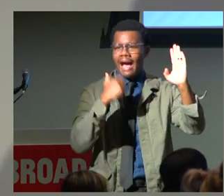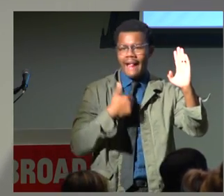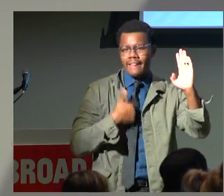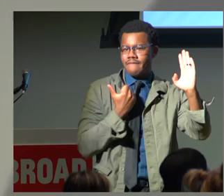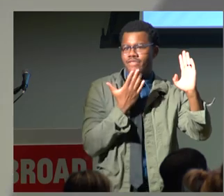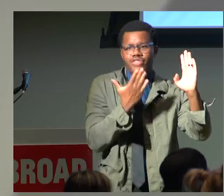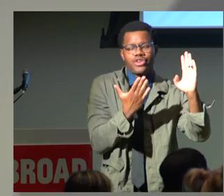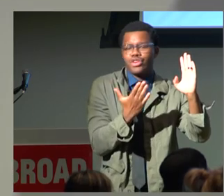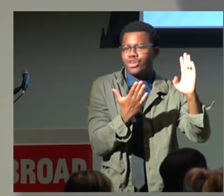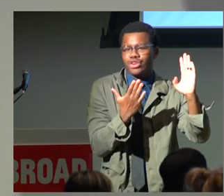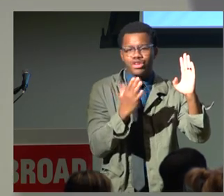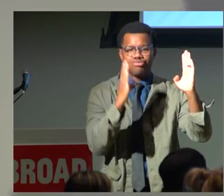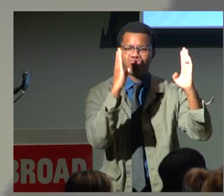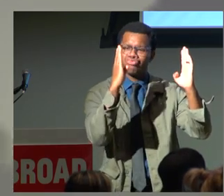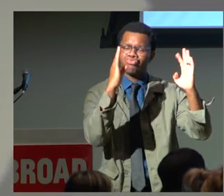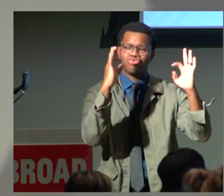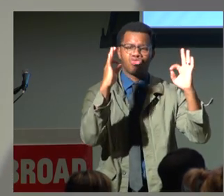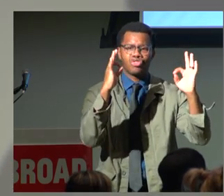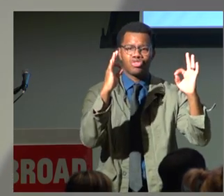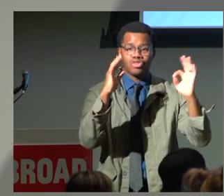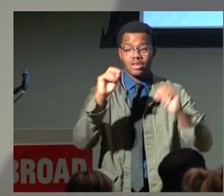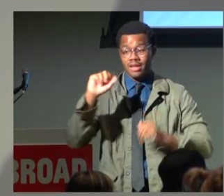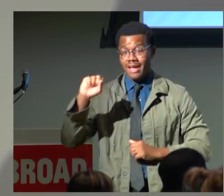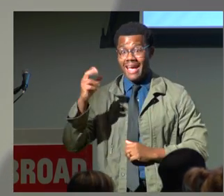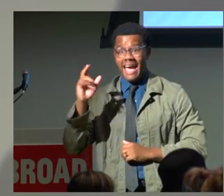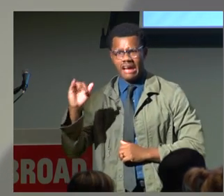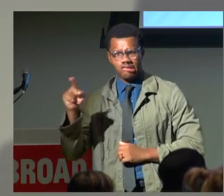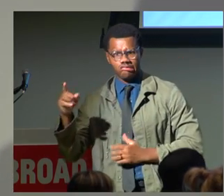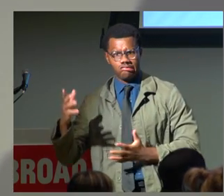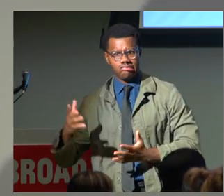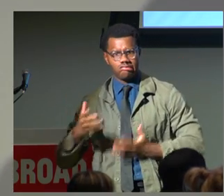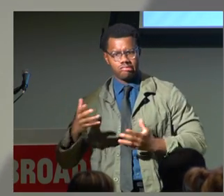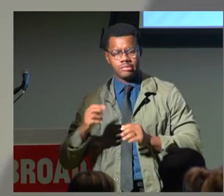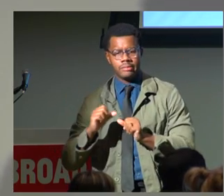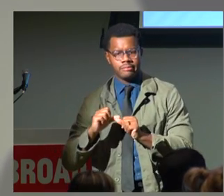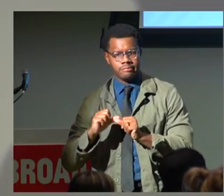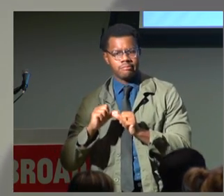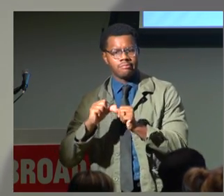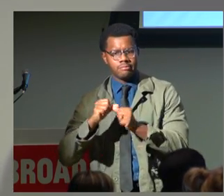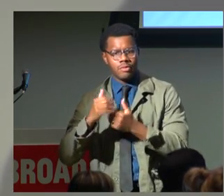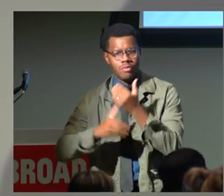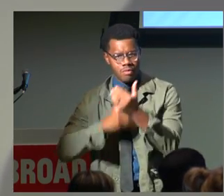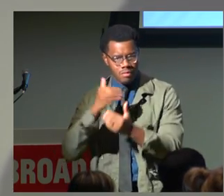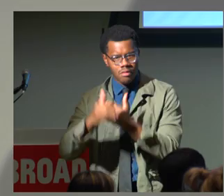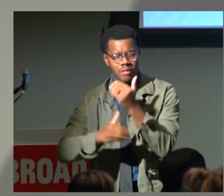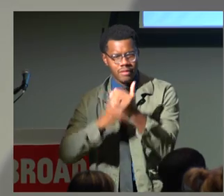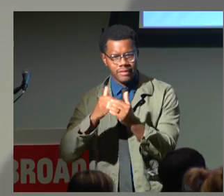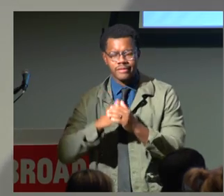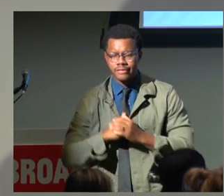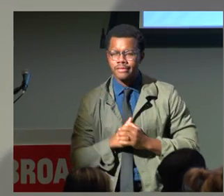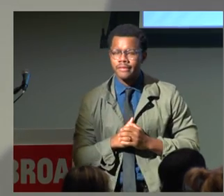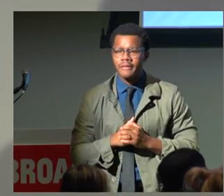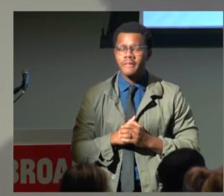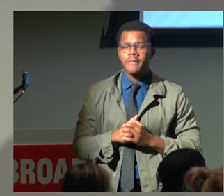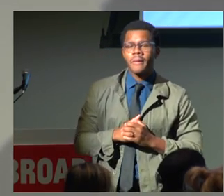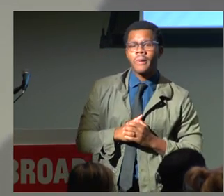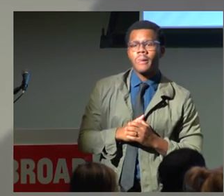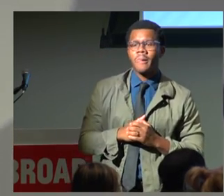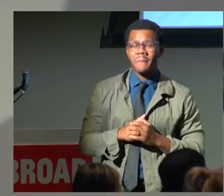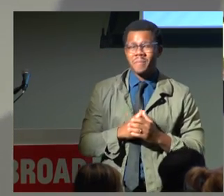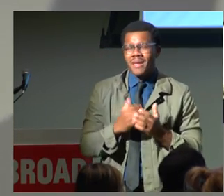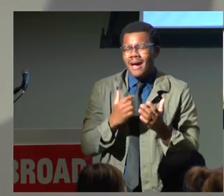am. And it's the thing that actually does keep me going, clearly. I mean, intellectually, I know that